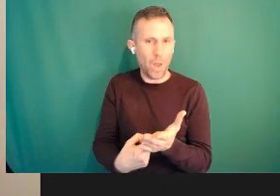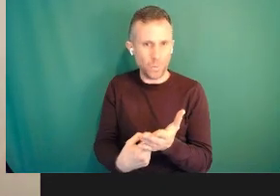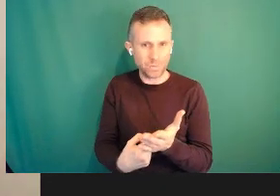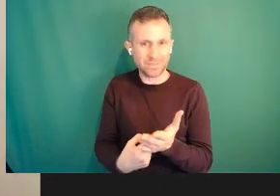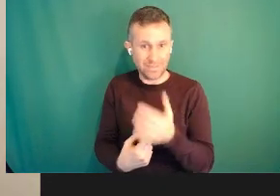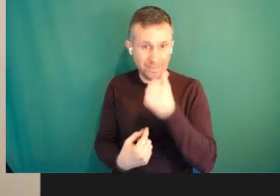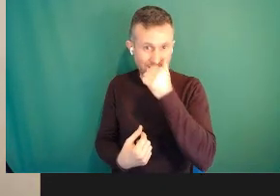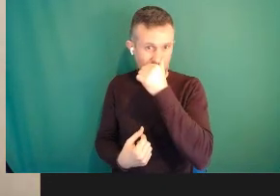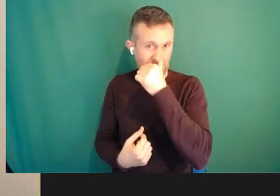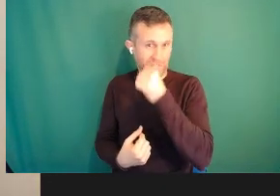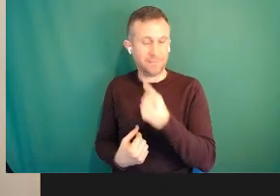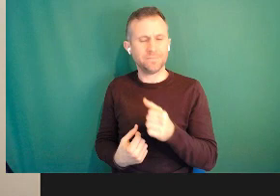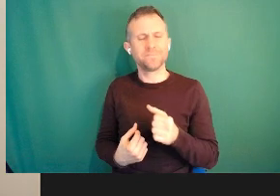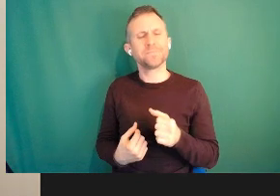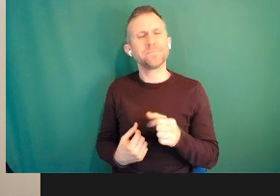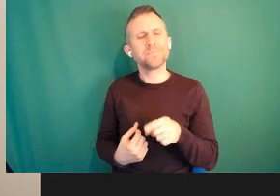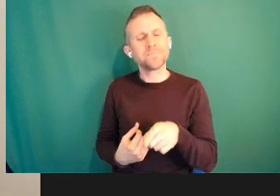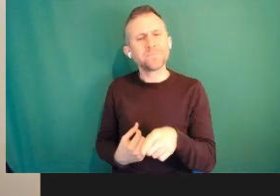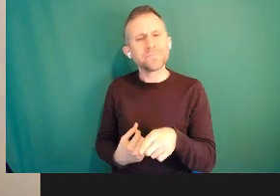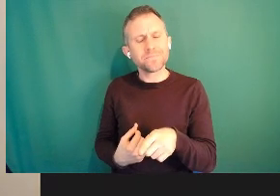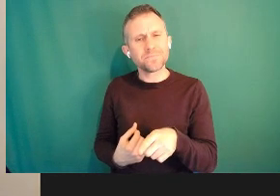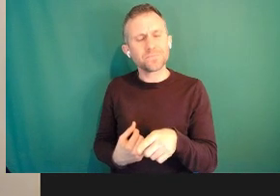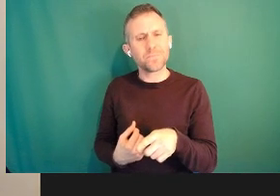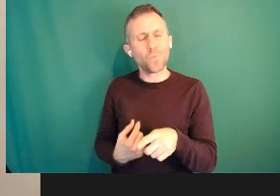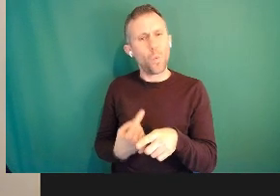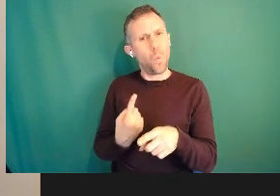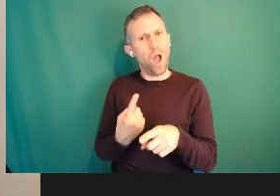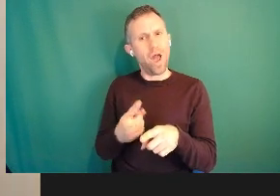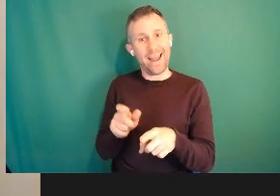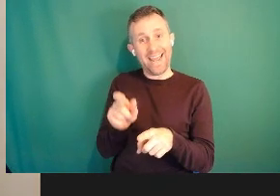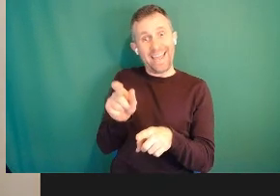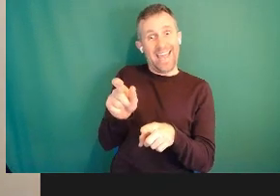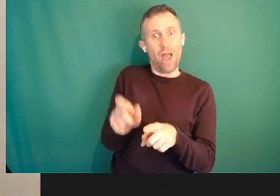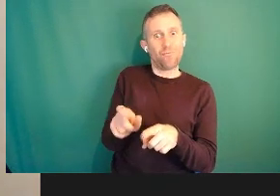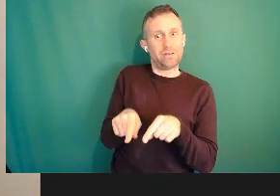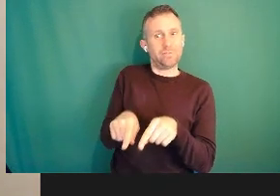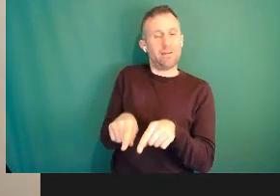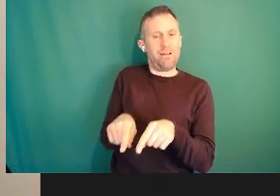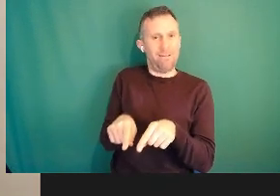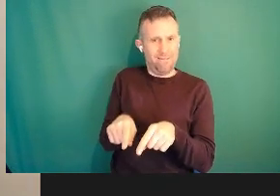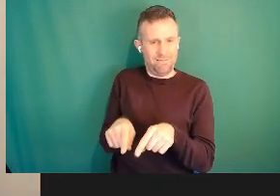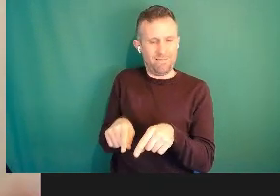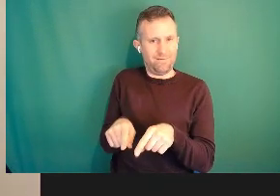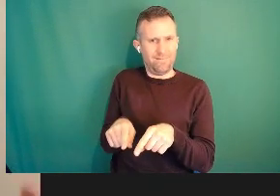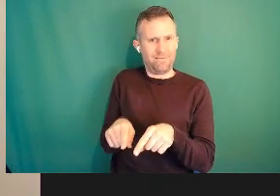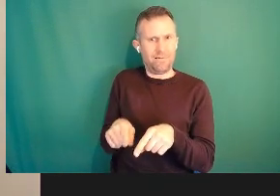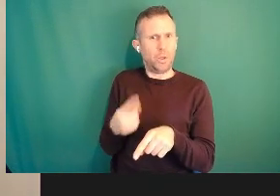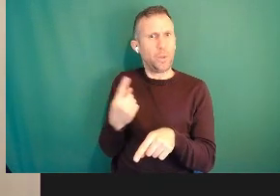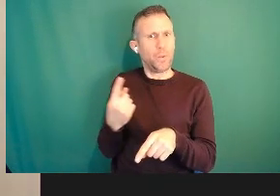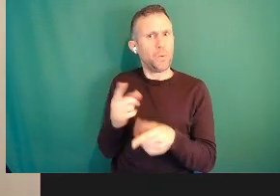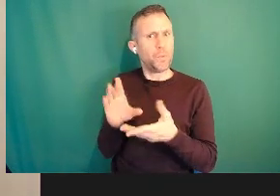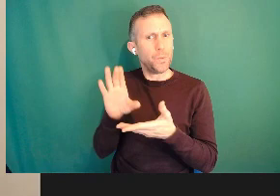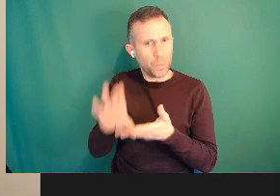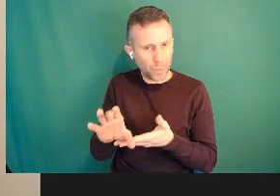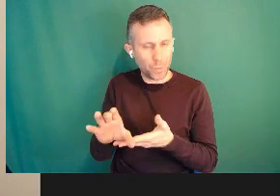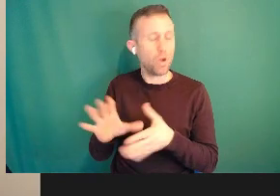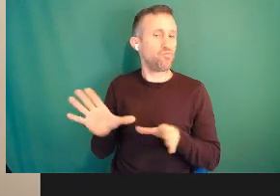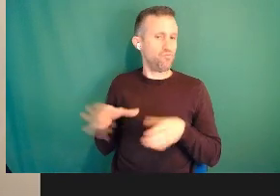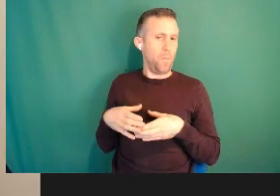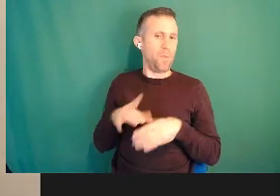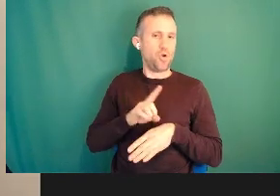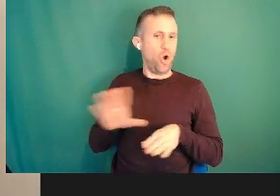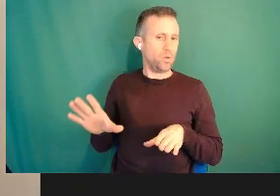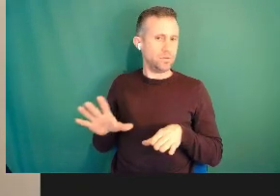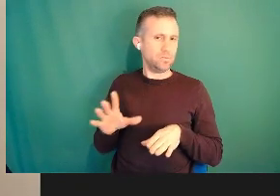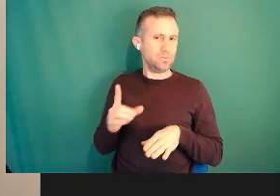all gathered together to get one figure in there. But we do have like lower amounts as well.